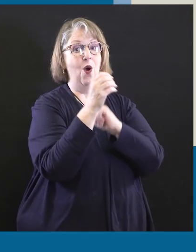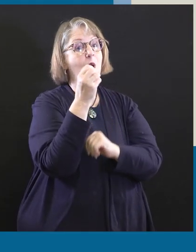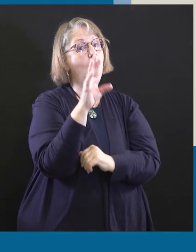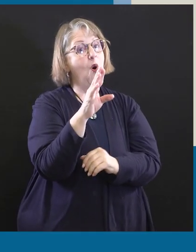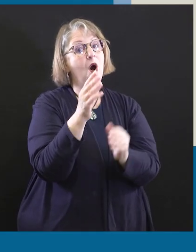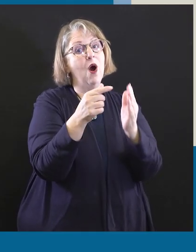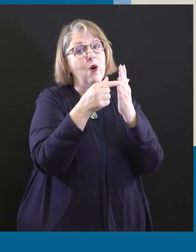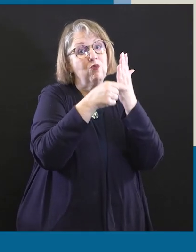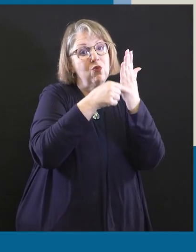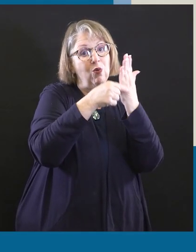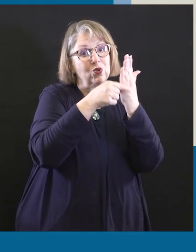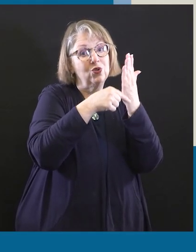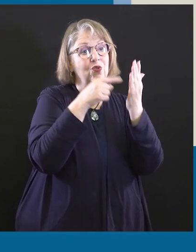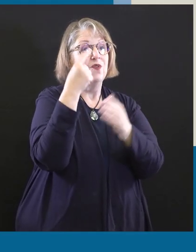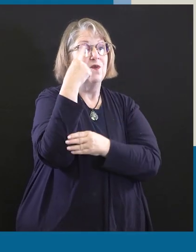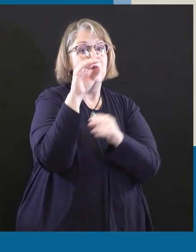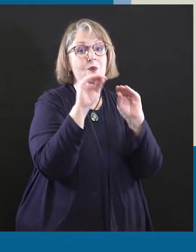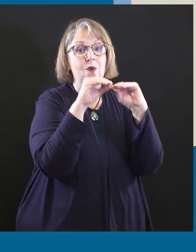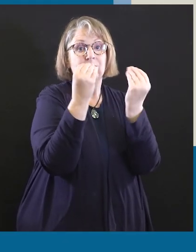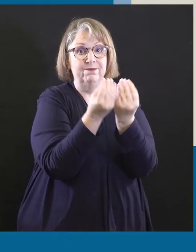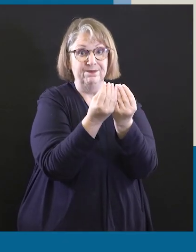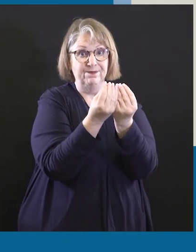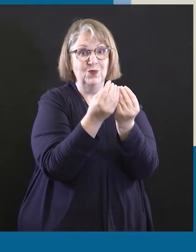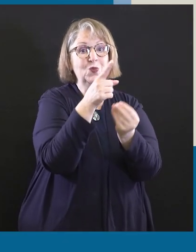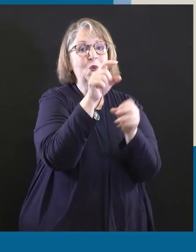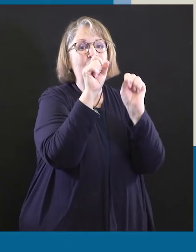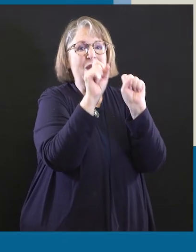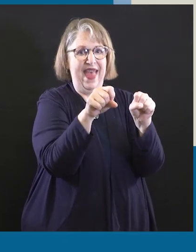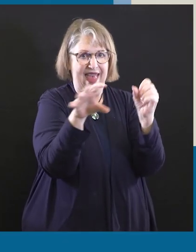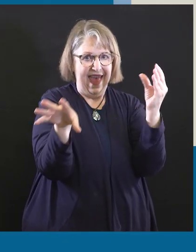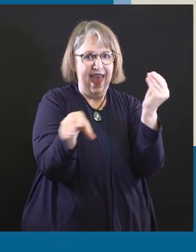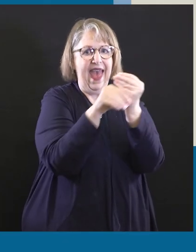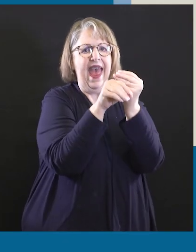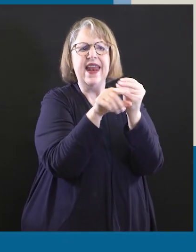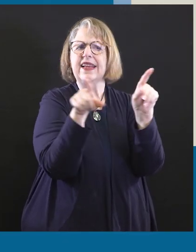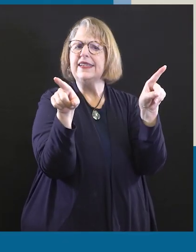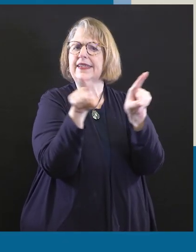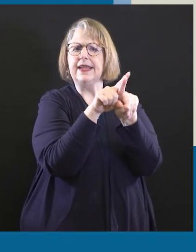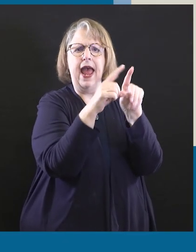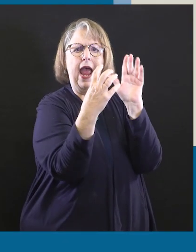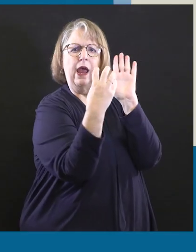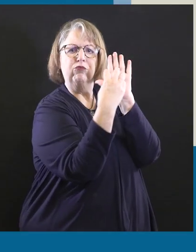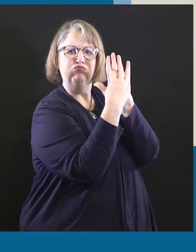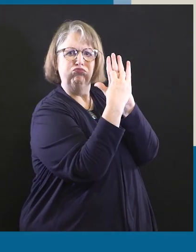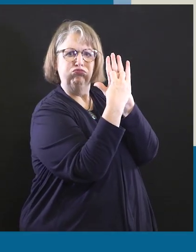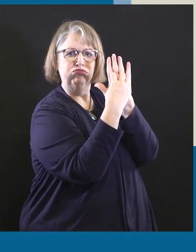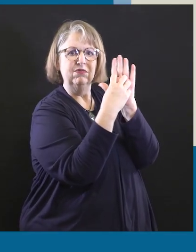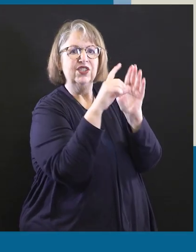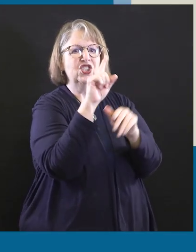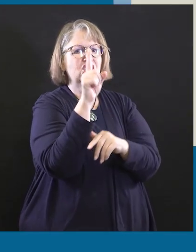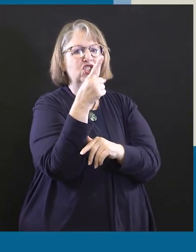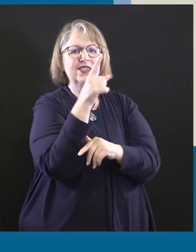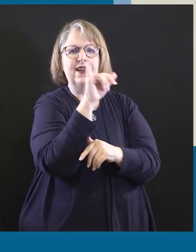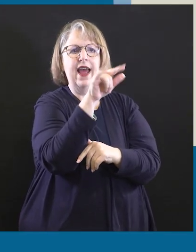a flyer or a brochure for the organization, you may also upload